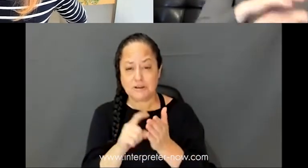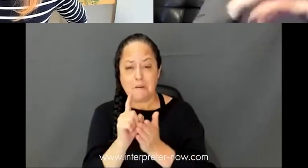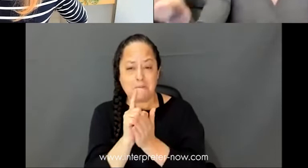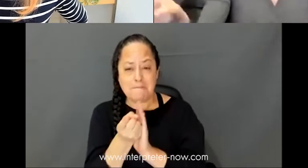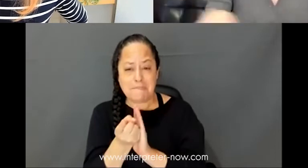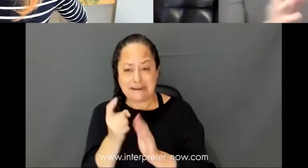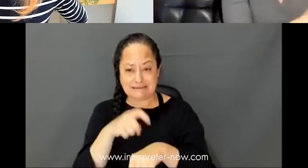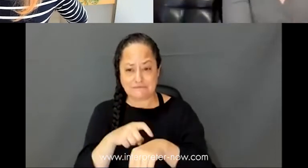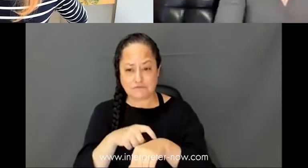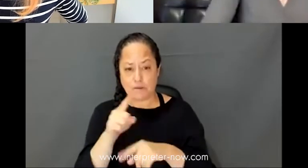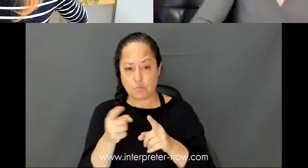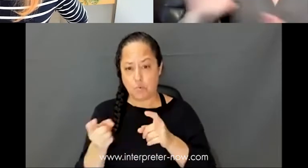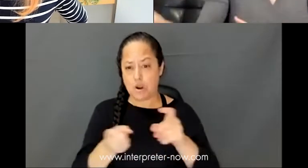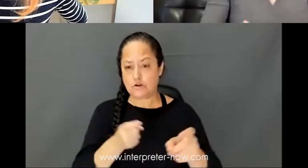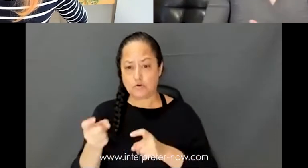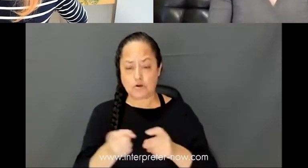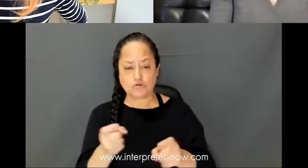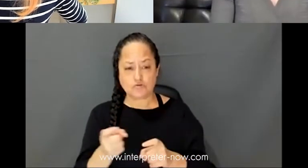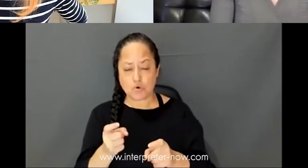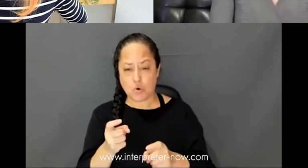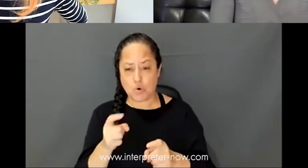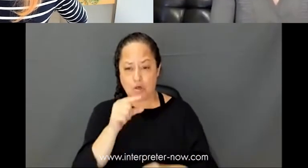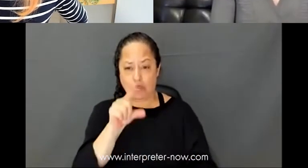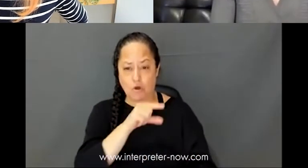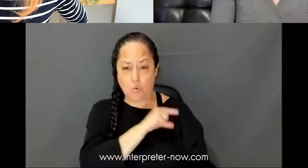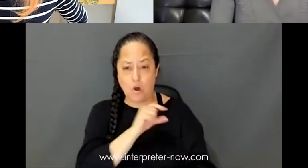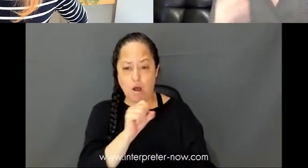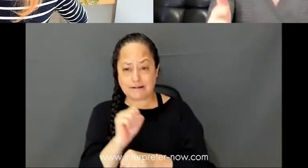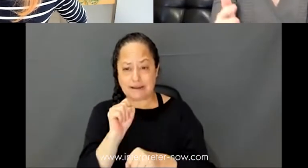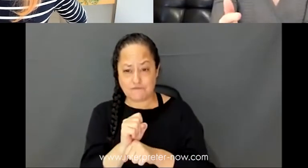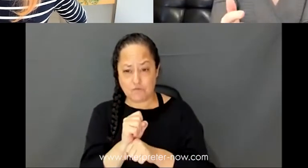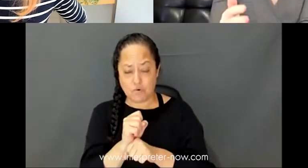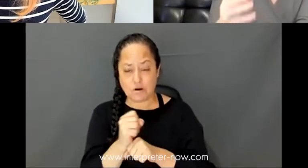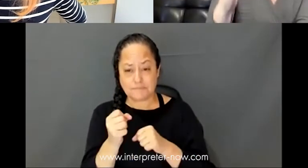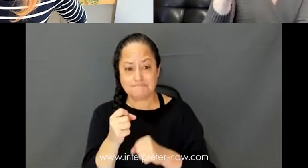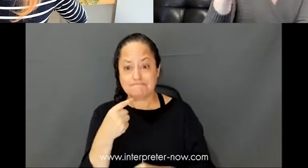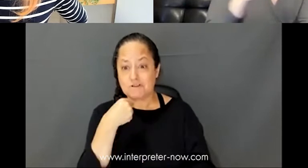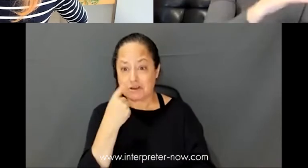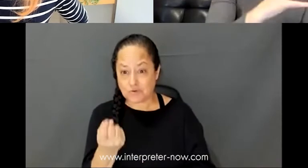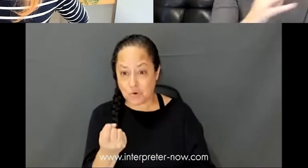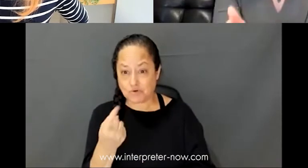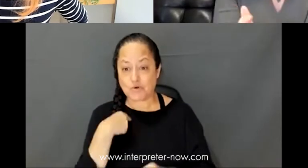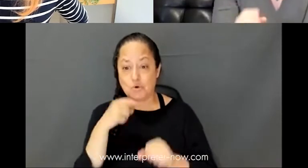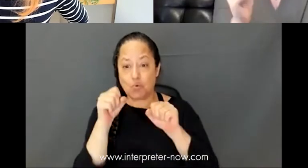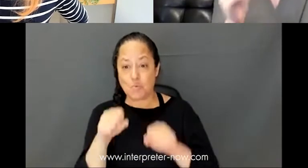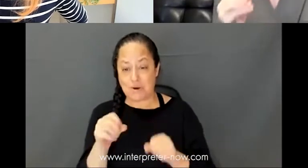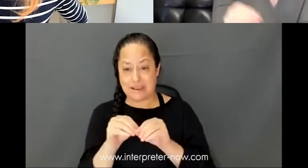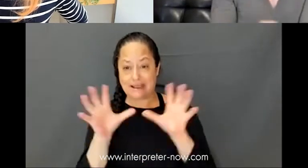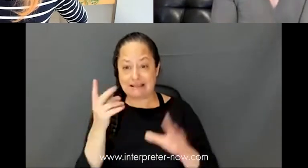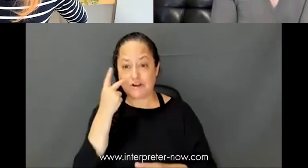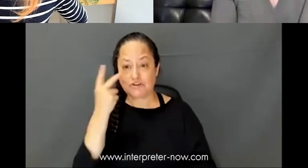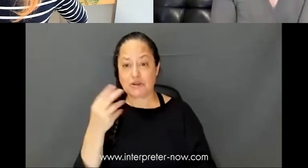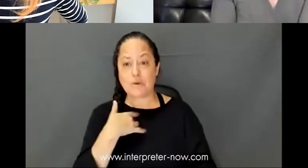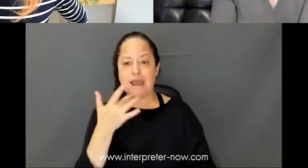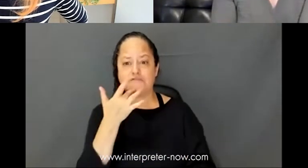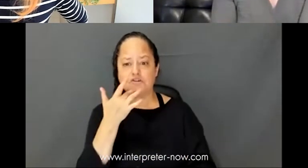when you control for quality of work and everything else. So I just told you, we can clearly see we have a preference to